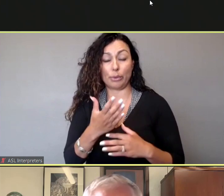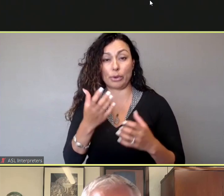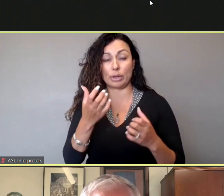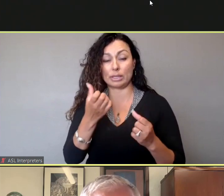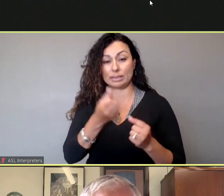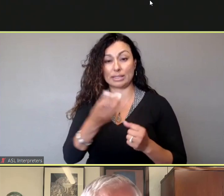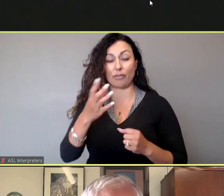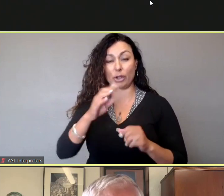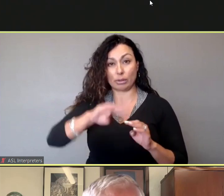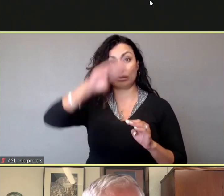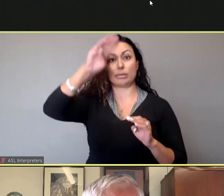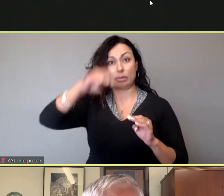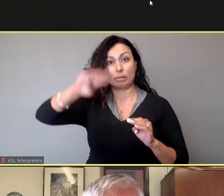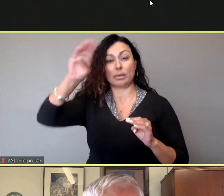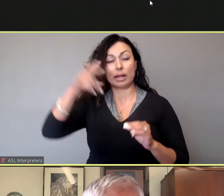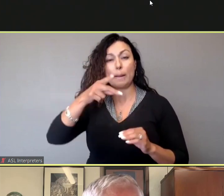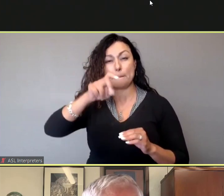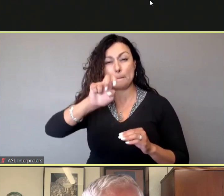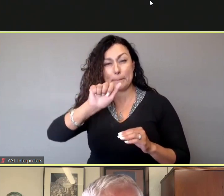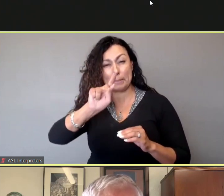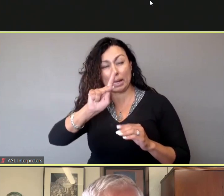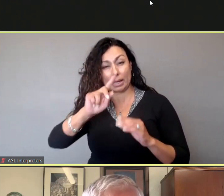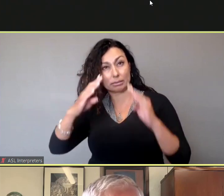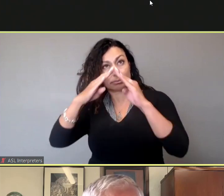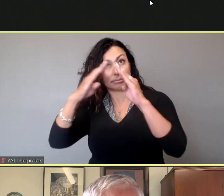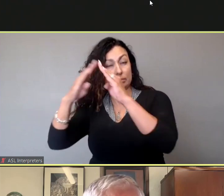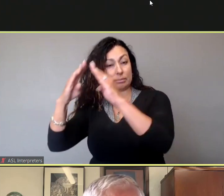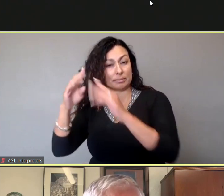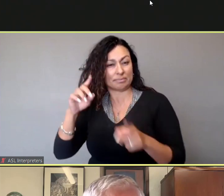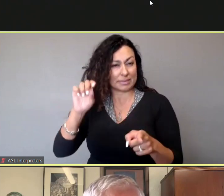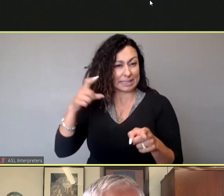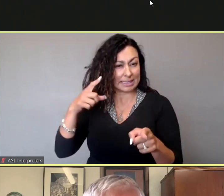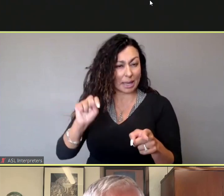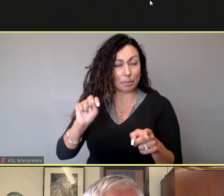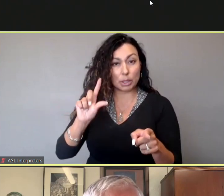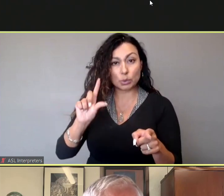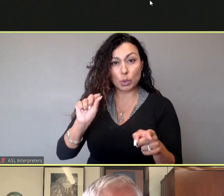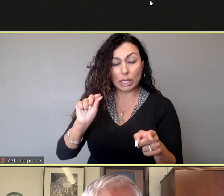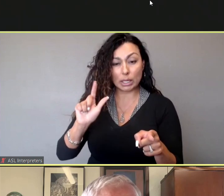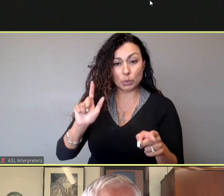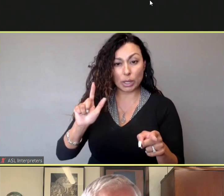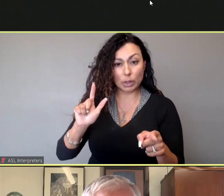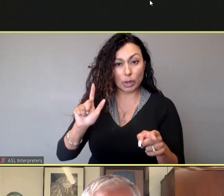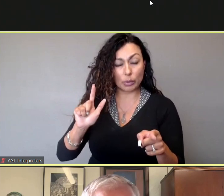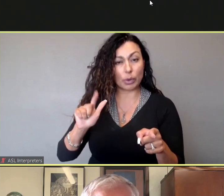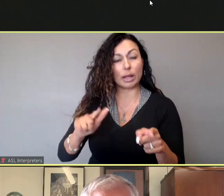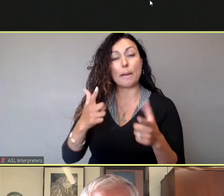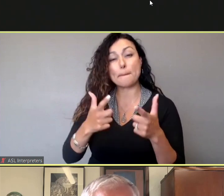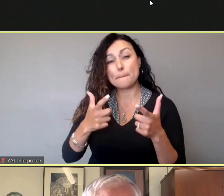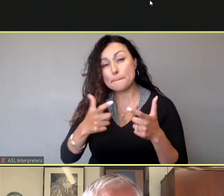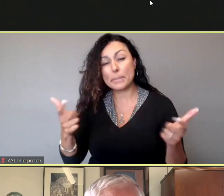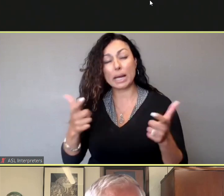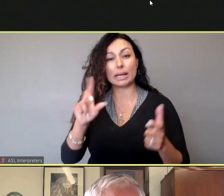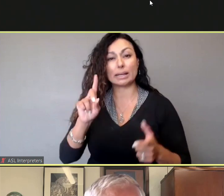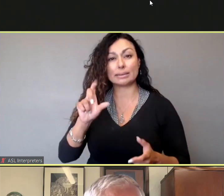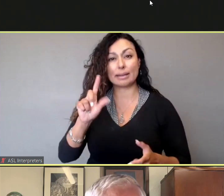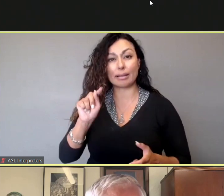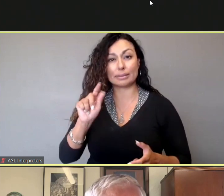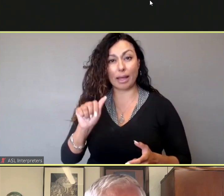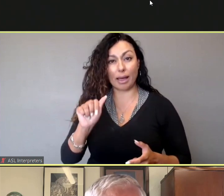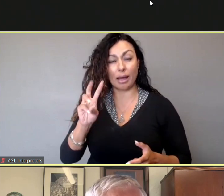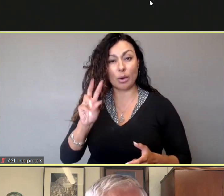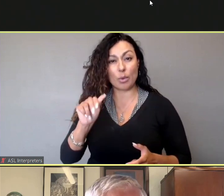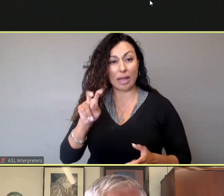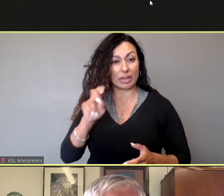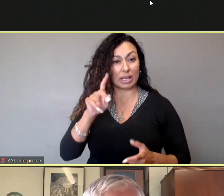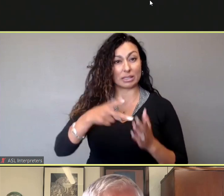This goes back, on the left graph goes back to September of 2021, and the big Delta wave, the double